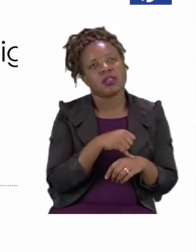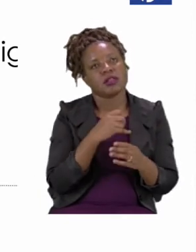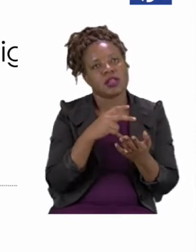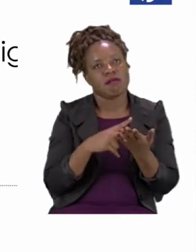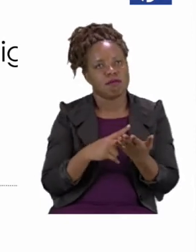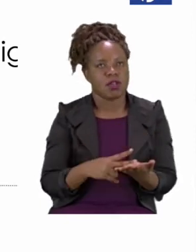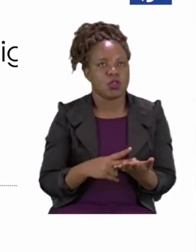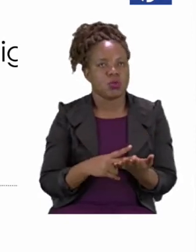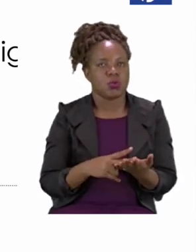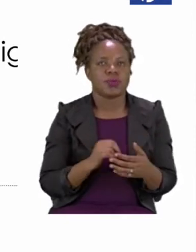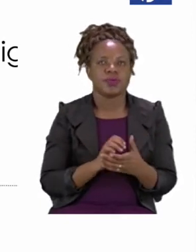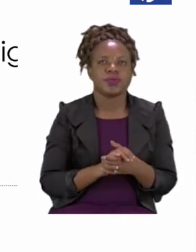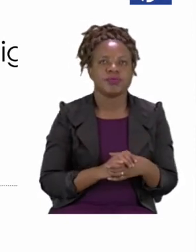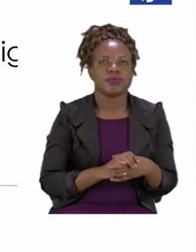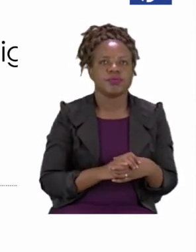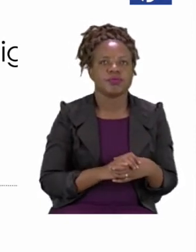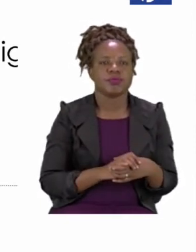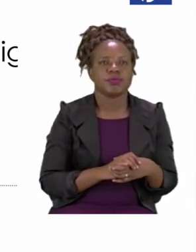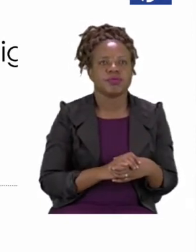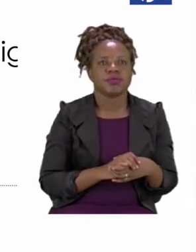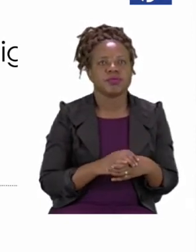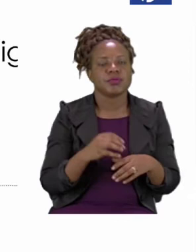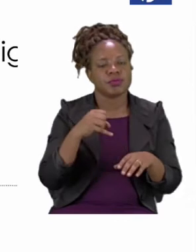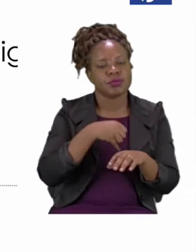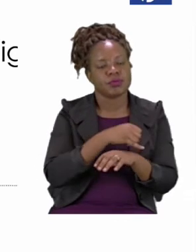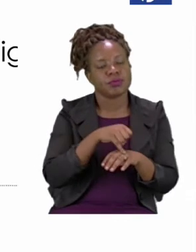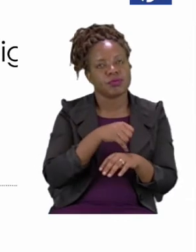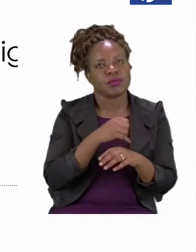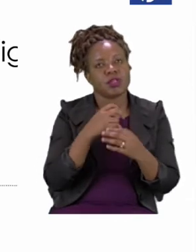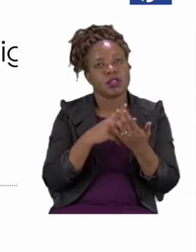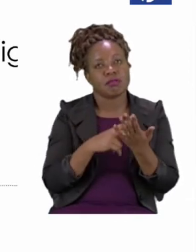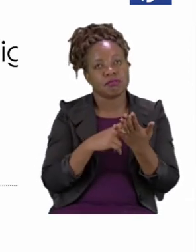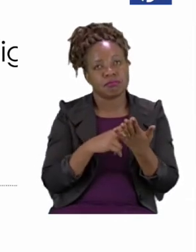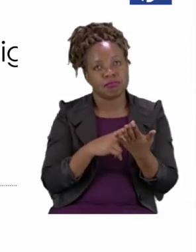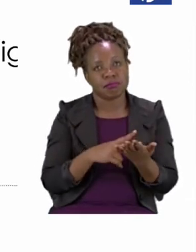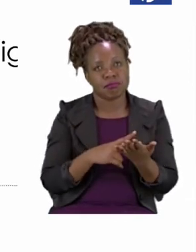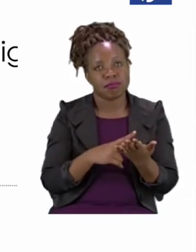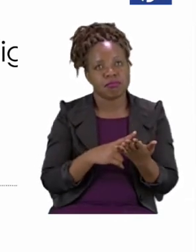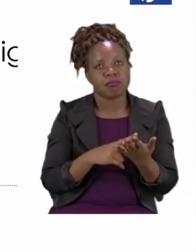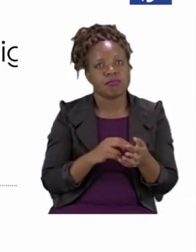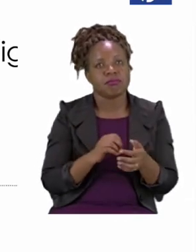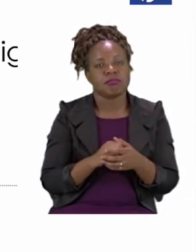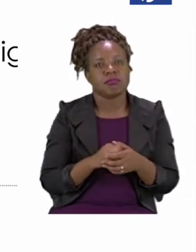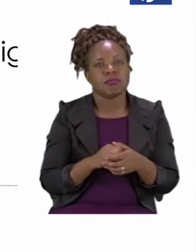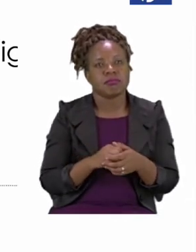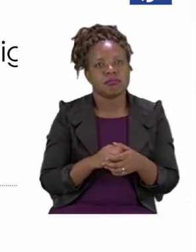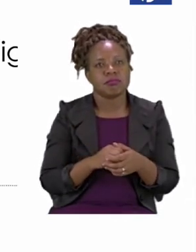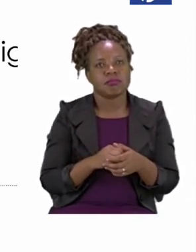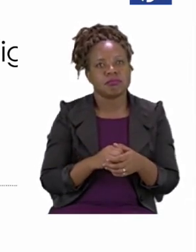value. Now, the place value we are speaking about is the one on whether it is a